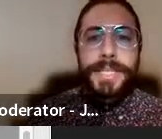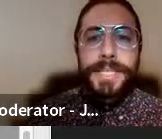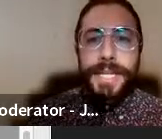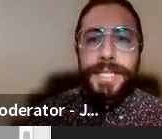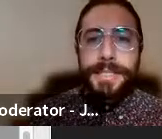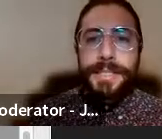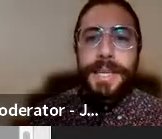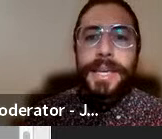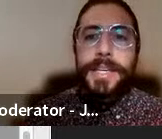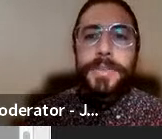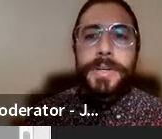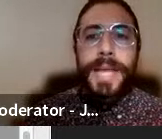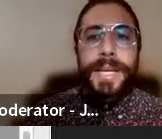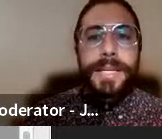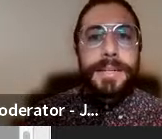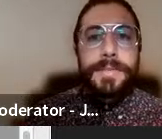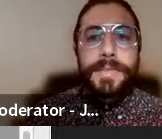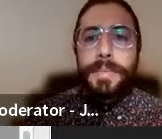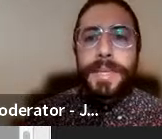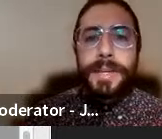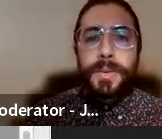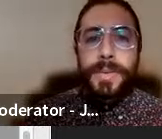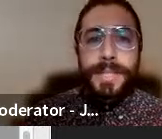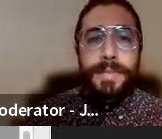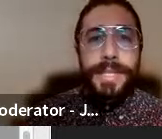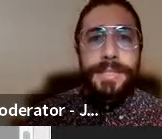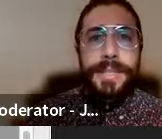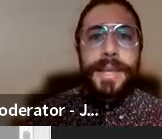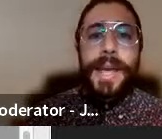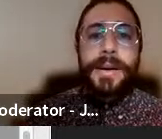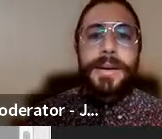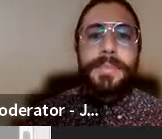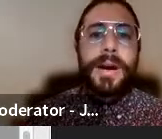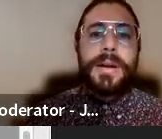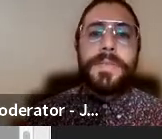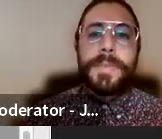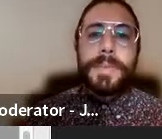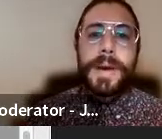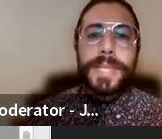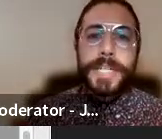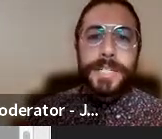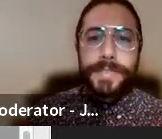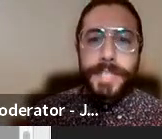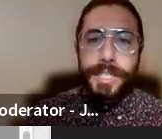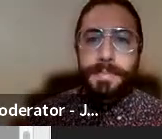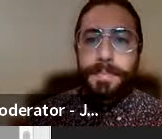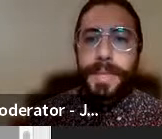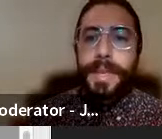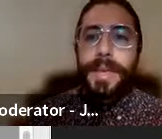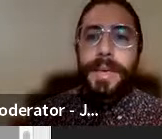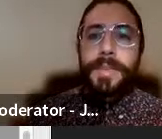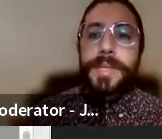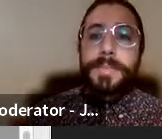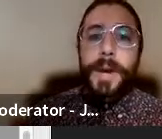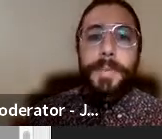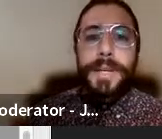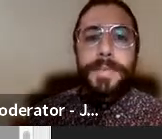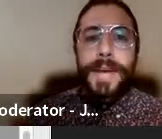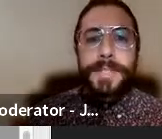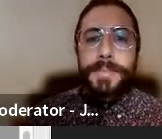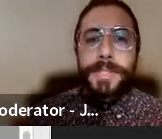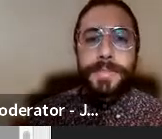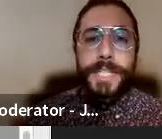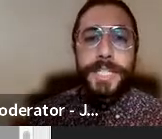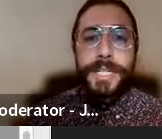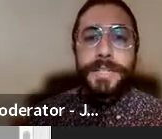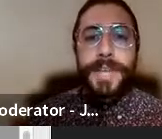Director of Neighborhood Studies, Sri Plakin from the Queen's Office, and Erica Marr from the Population Division. From the Department